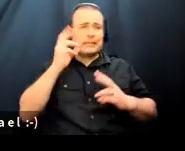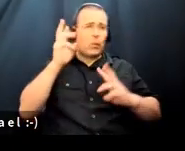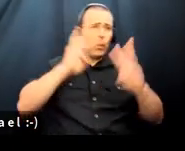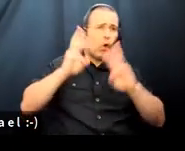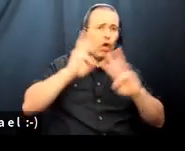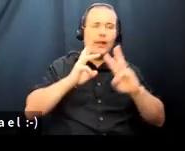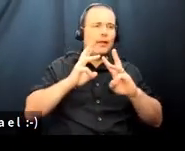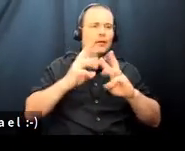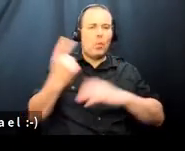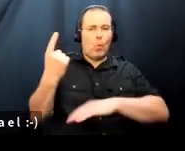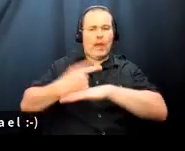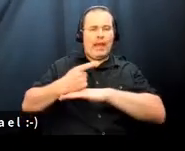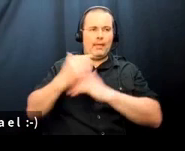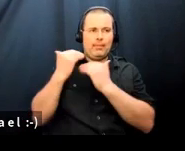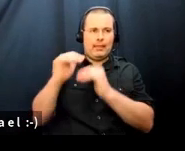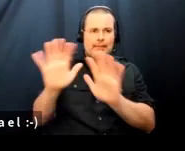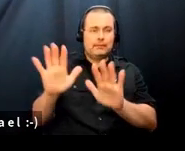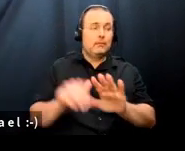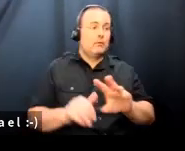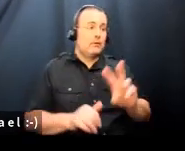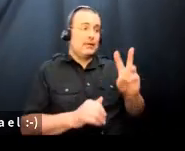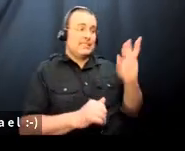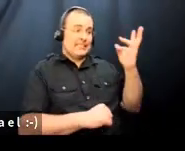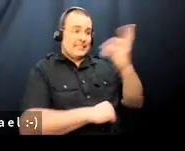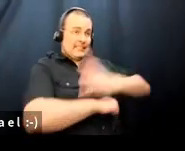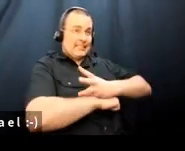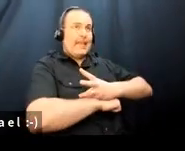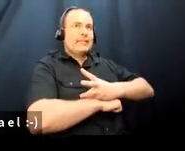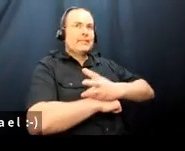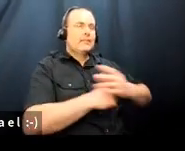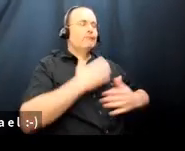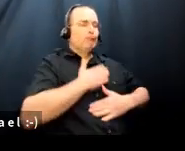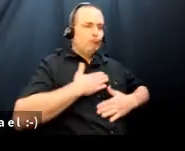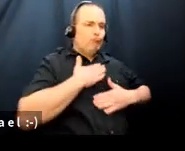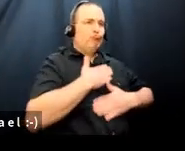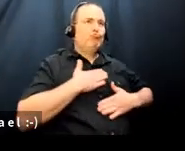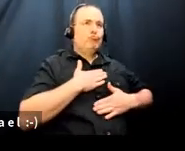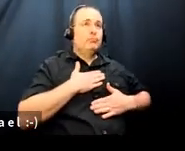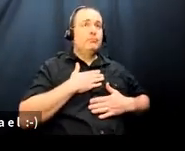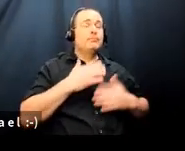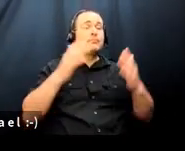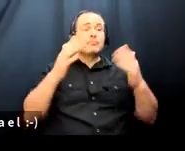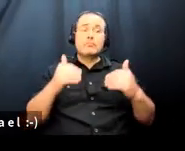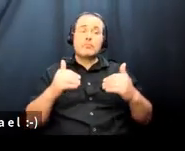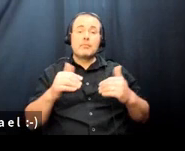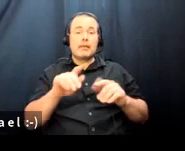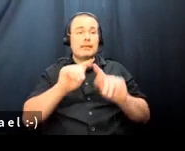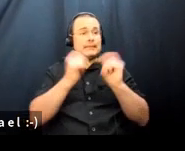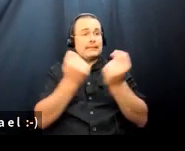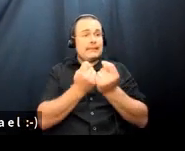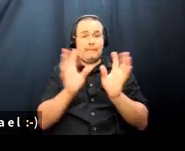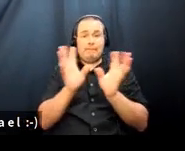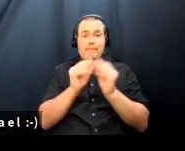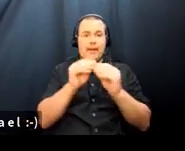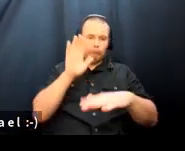Remember, you can call a team meeting at any time. That's your right. Do not expect the team